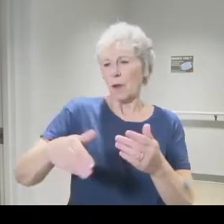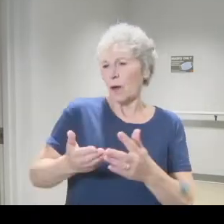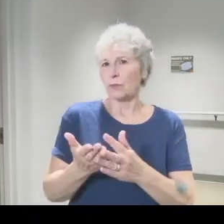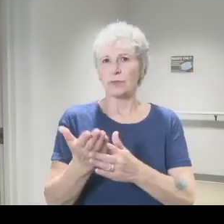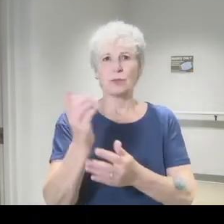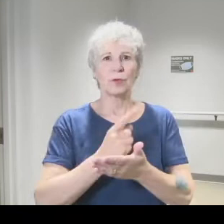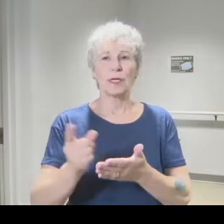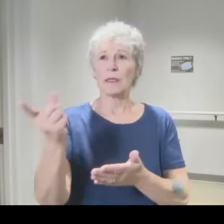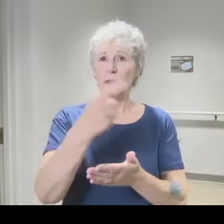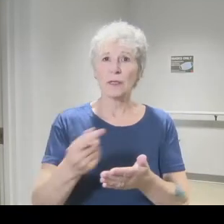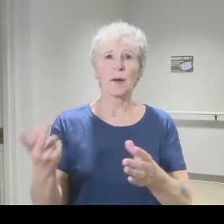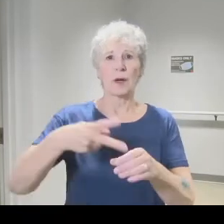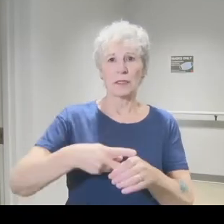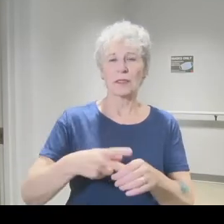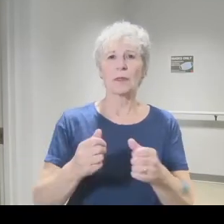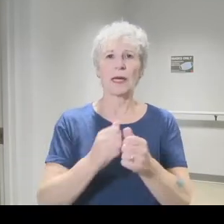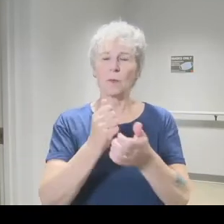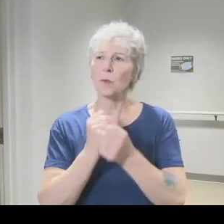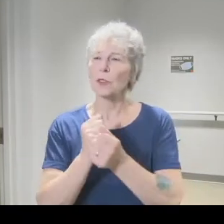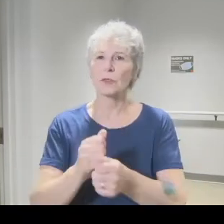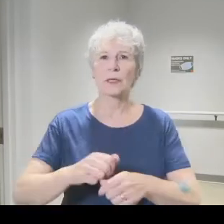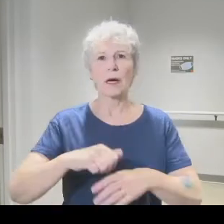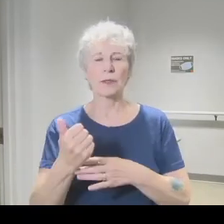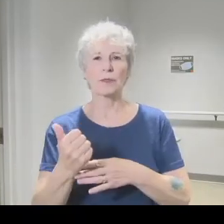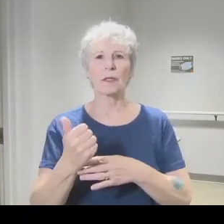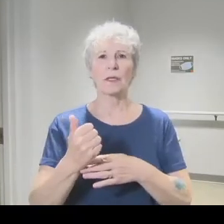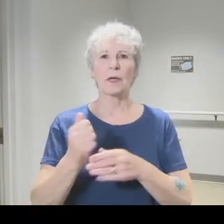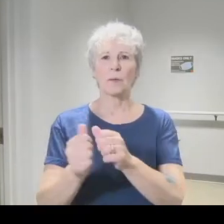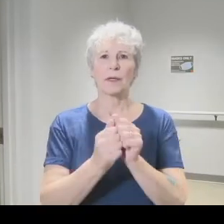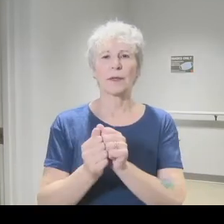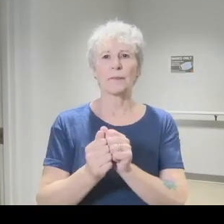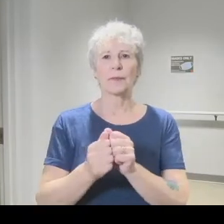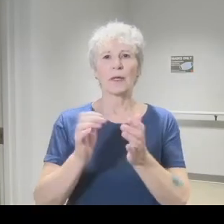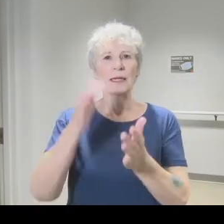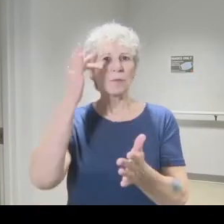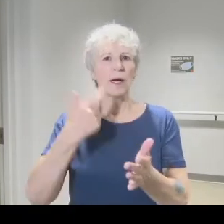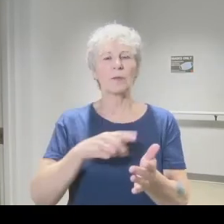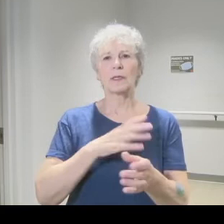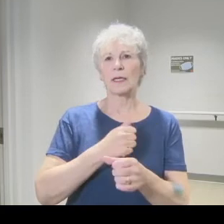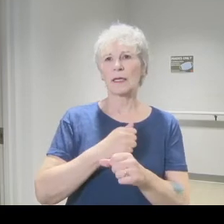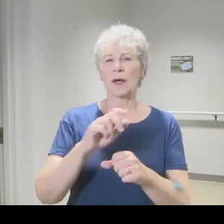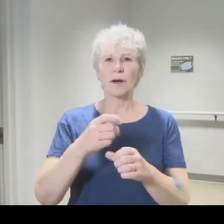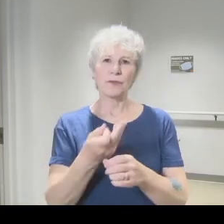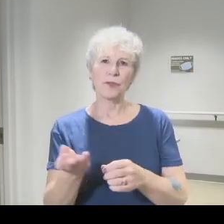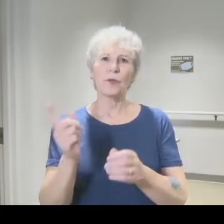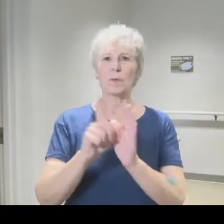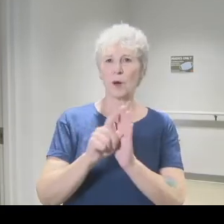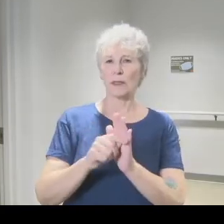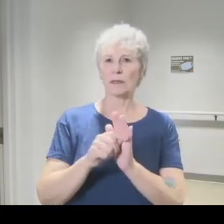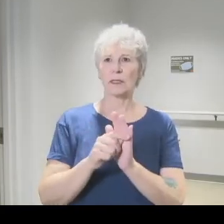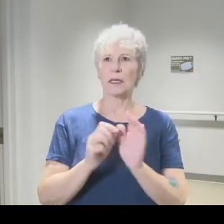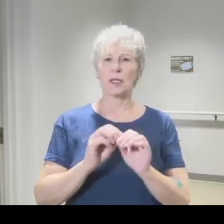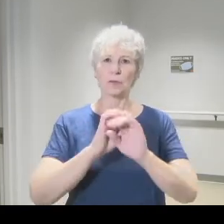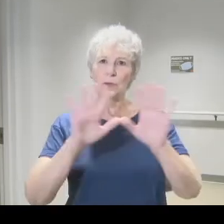could be participating with and worshiping others and with. So that's why we take just a few moments to highlight some of these things, because we believe